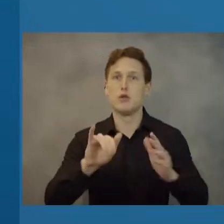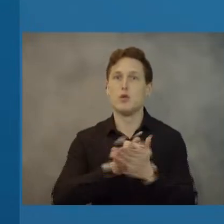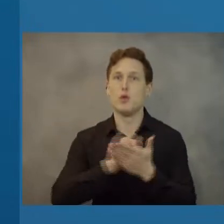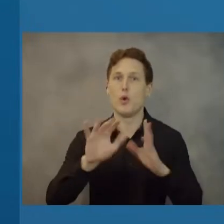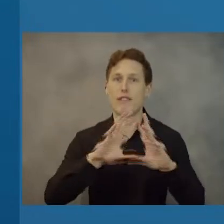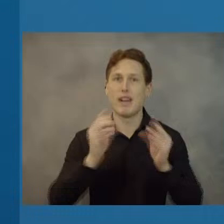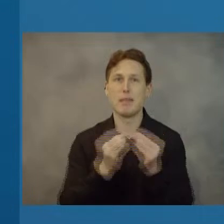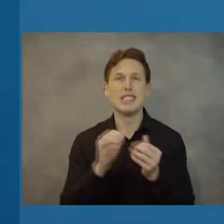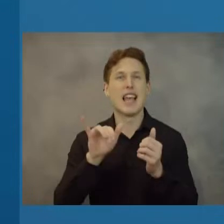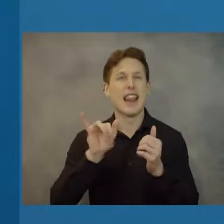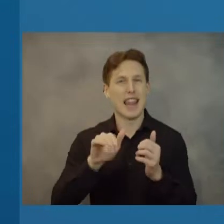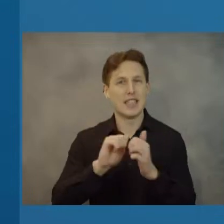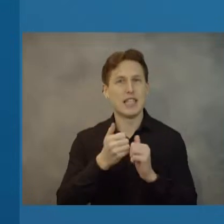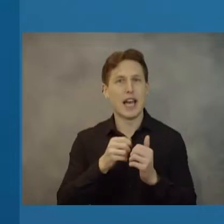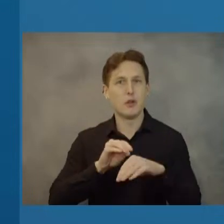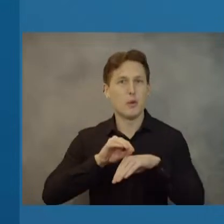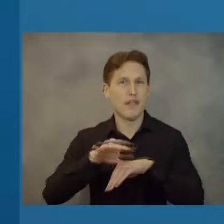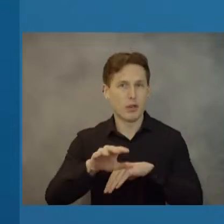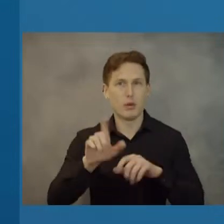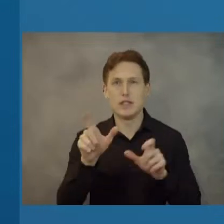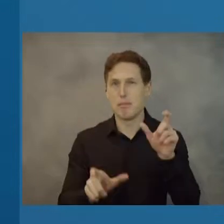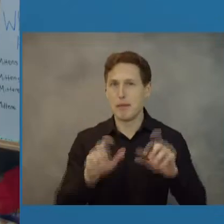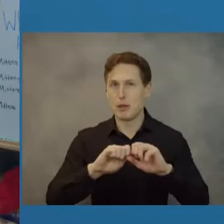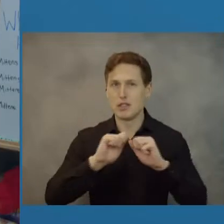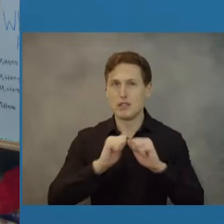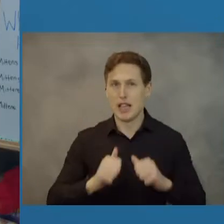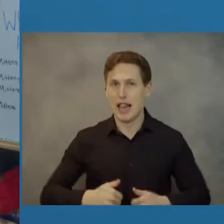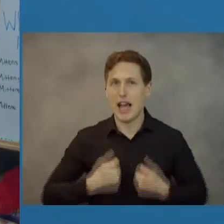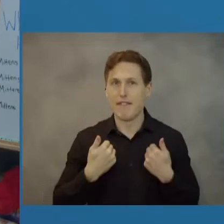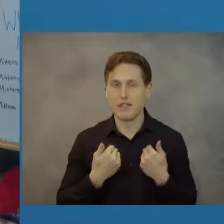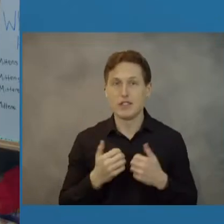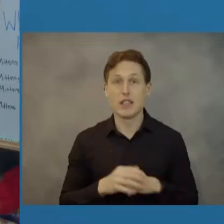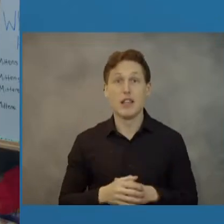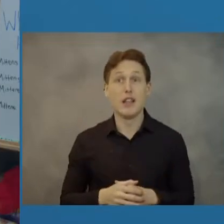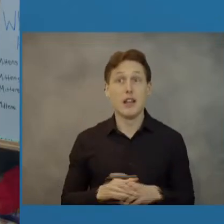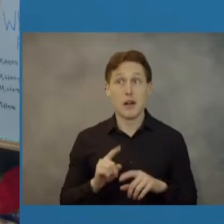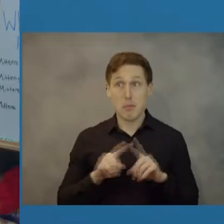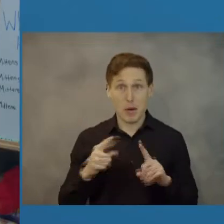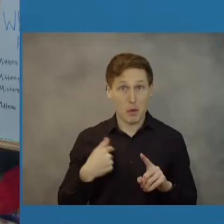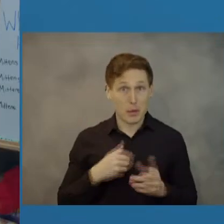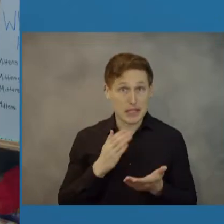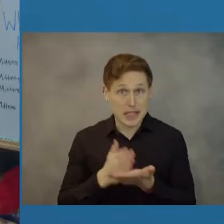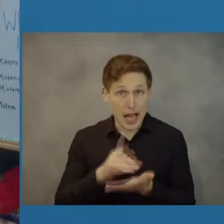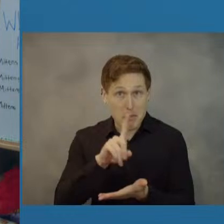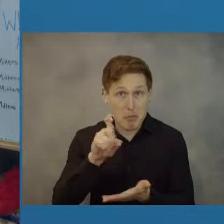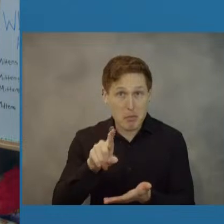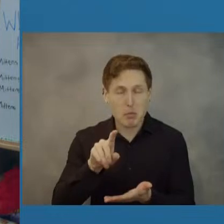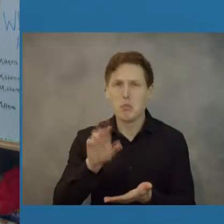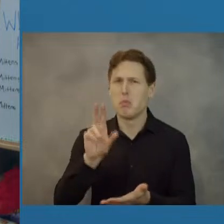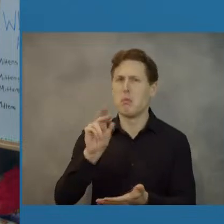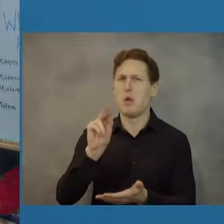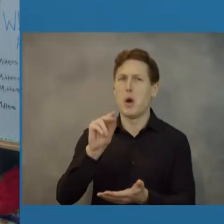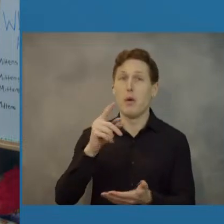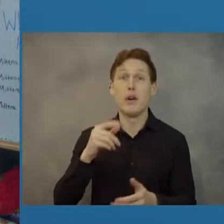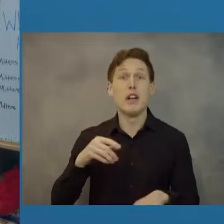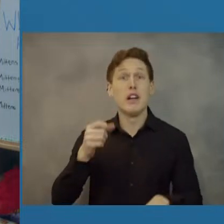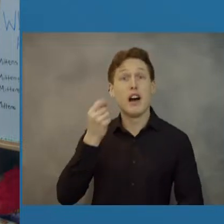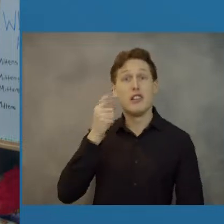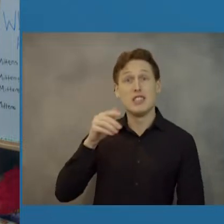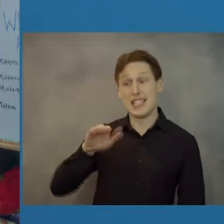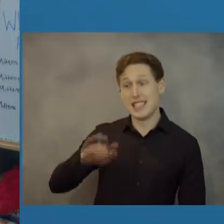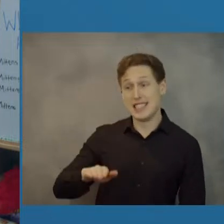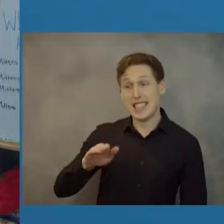people's lives. We're not stopping there. Child care was one of the most significant stressors in